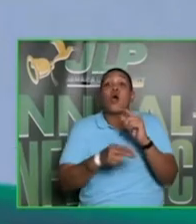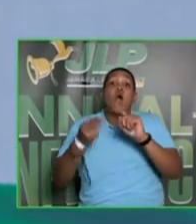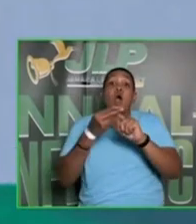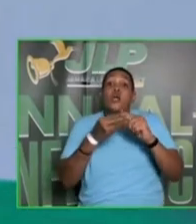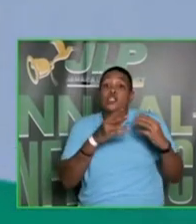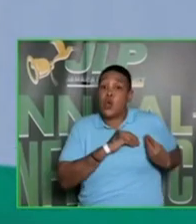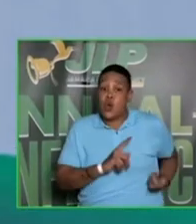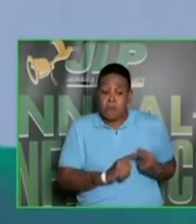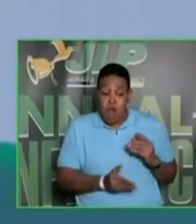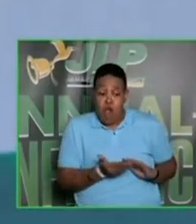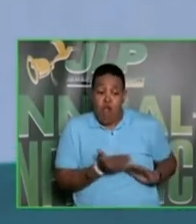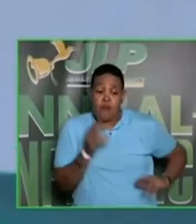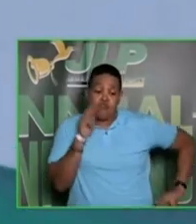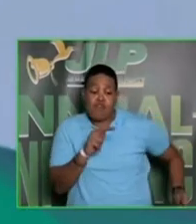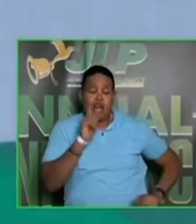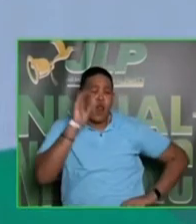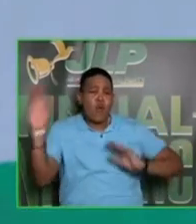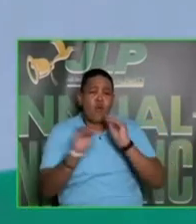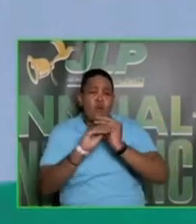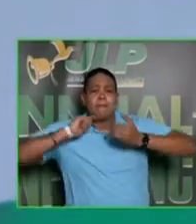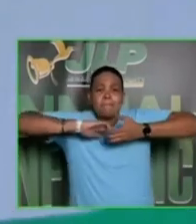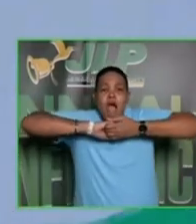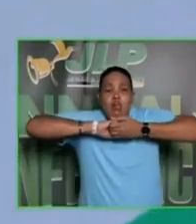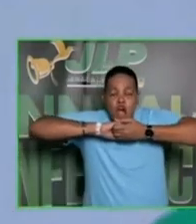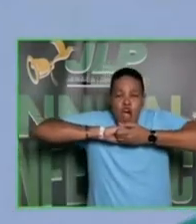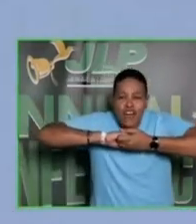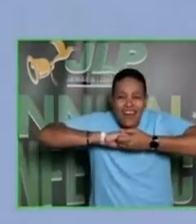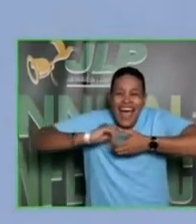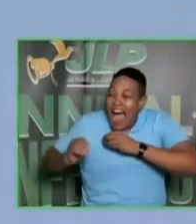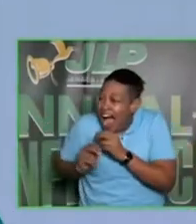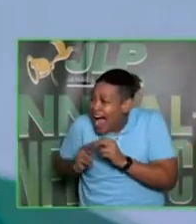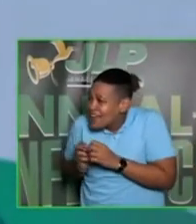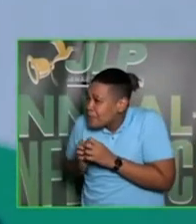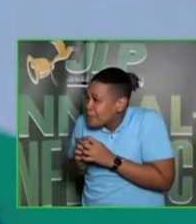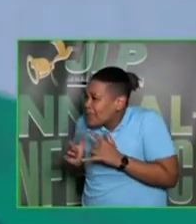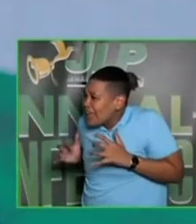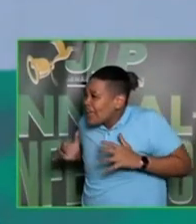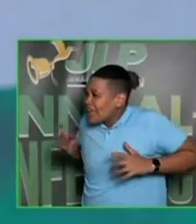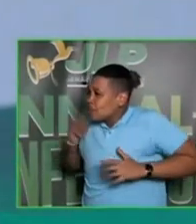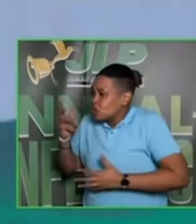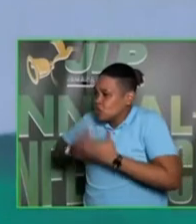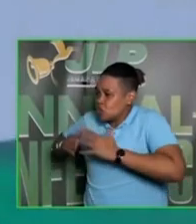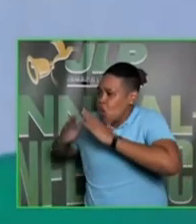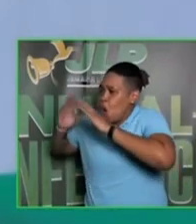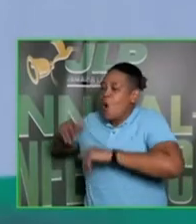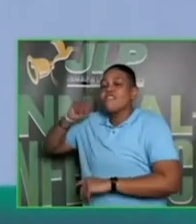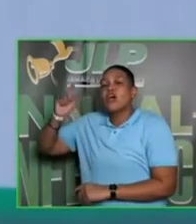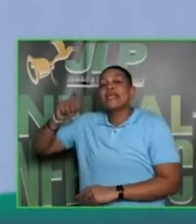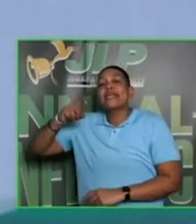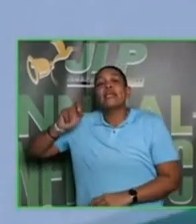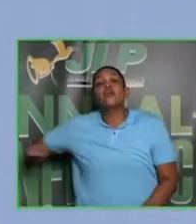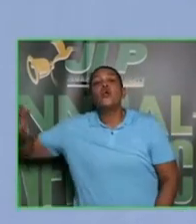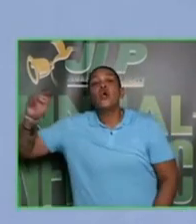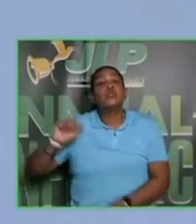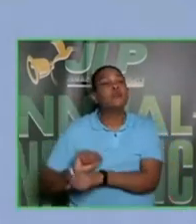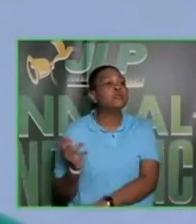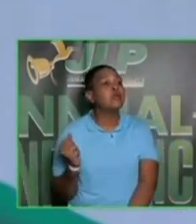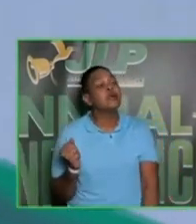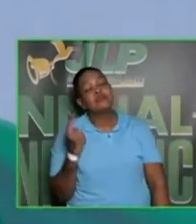and operators, we will partner to build social housing for needy tourism workers.